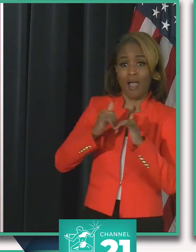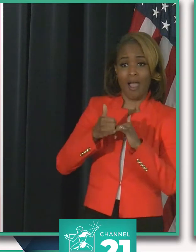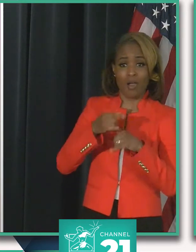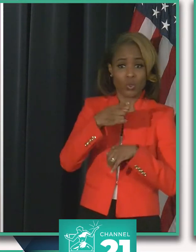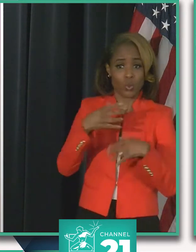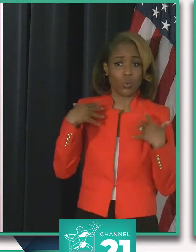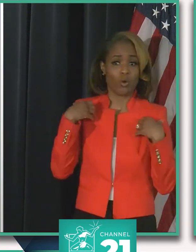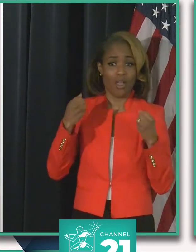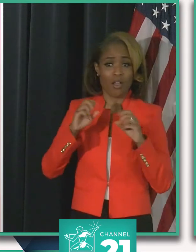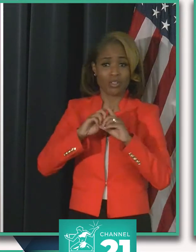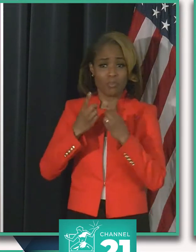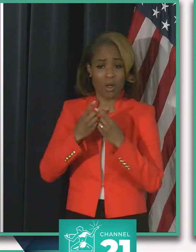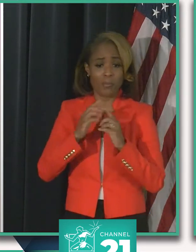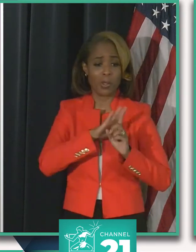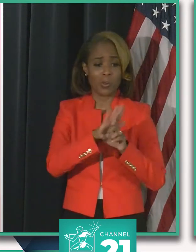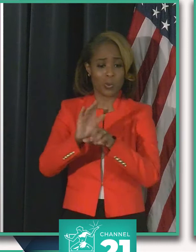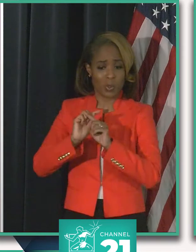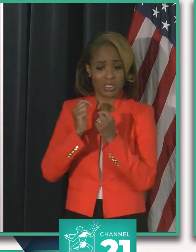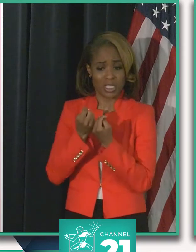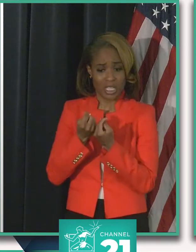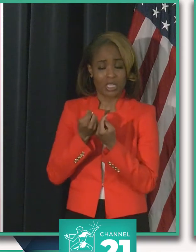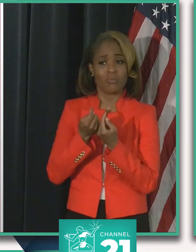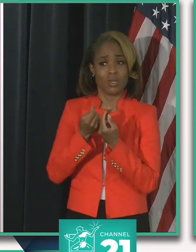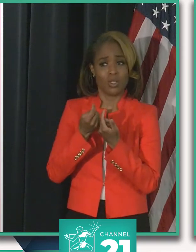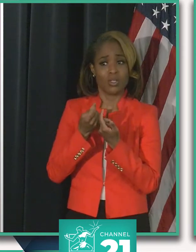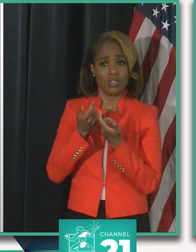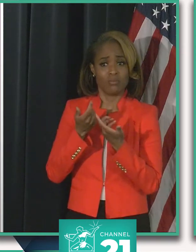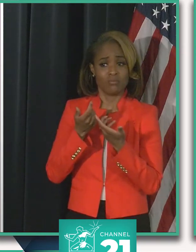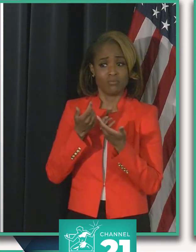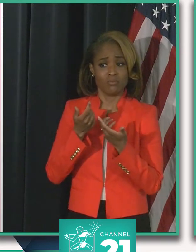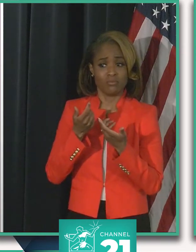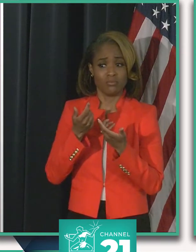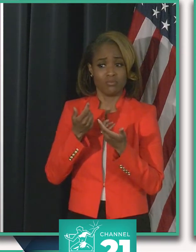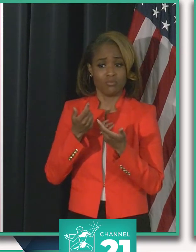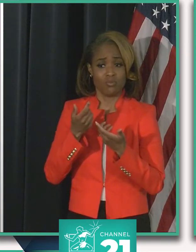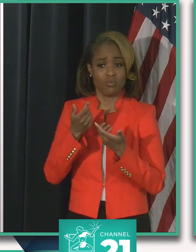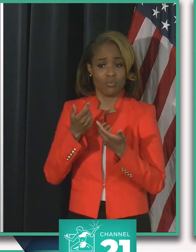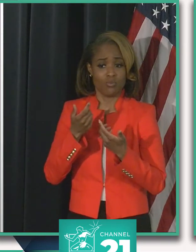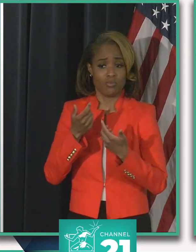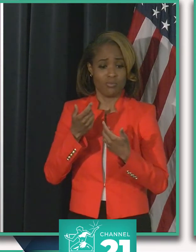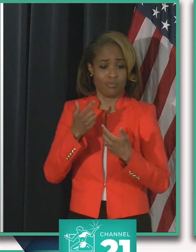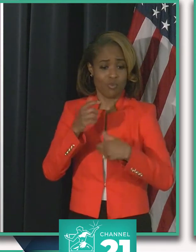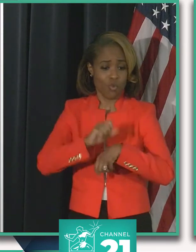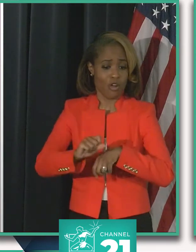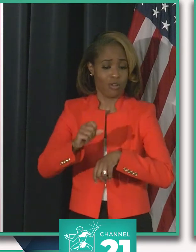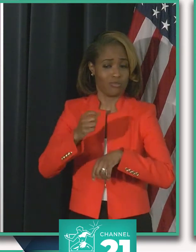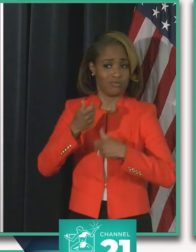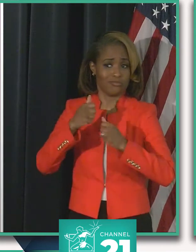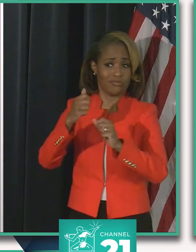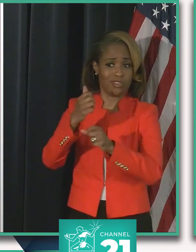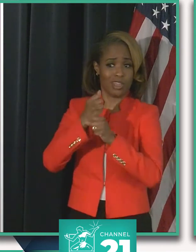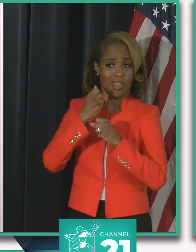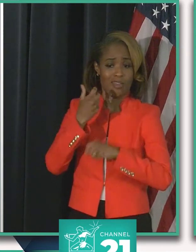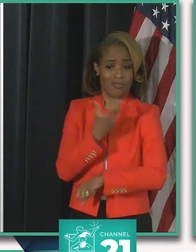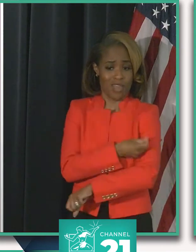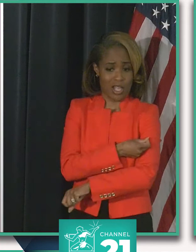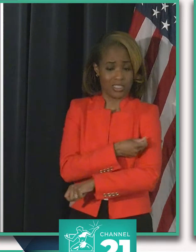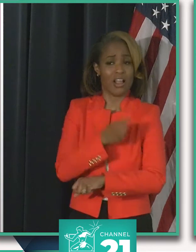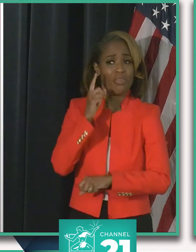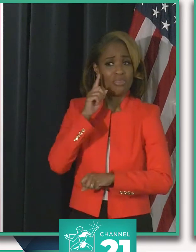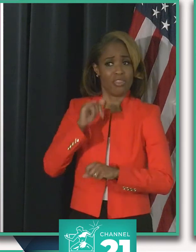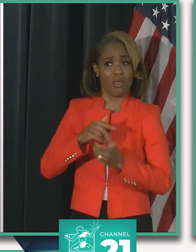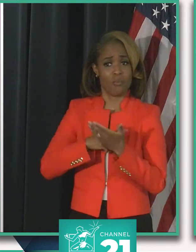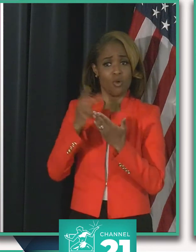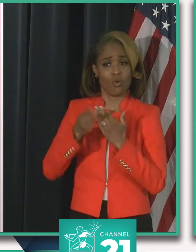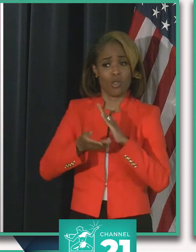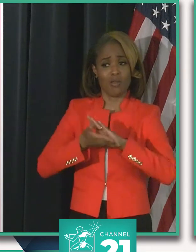health department and the team has gone about in getting us vaccinated. I think it's running very smoothly. I